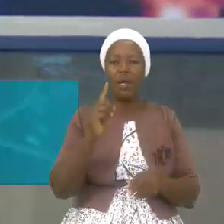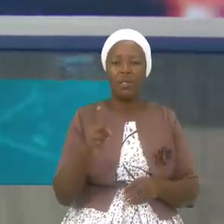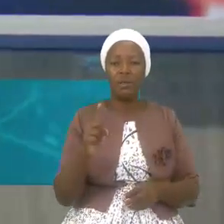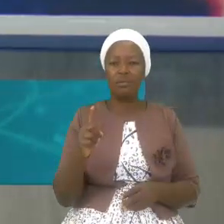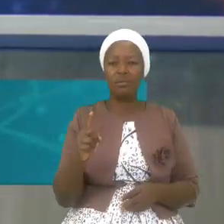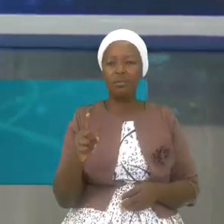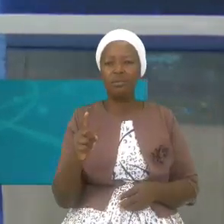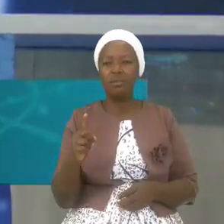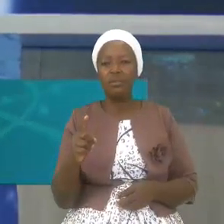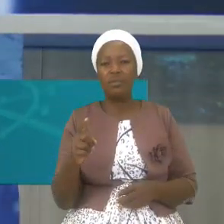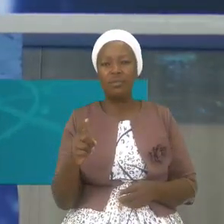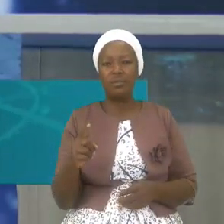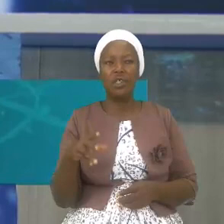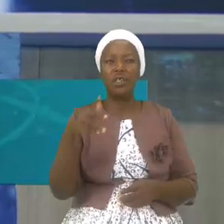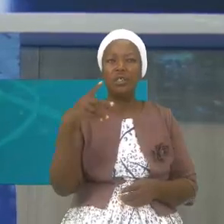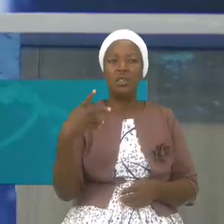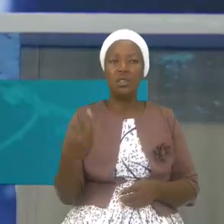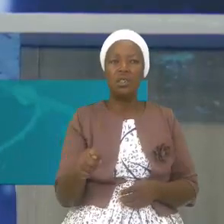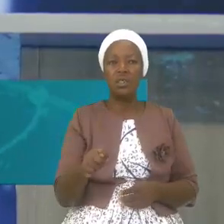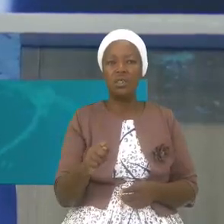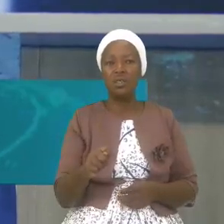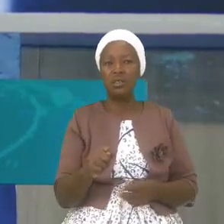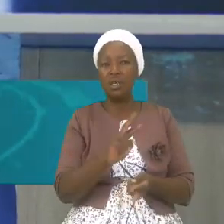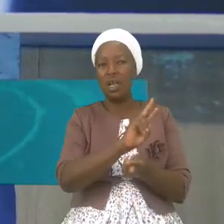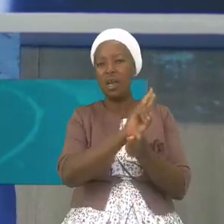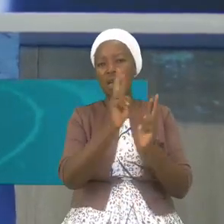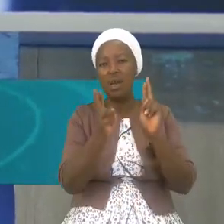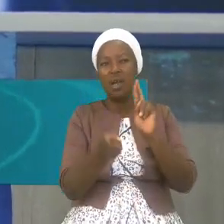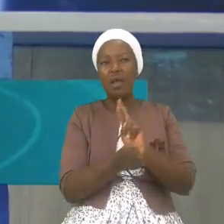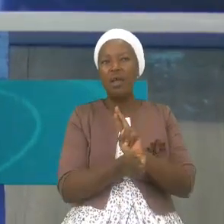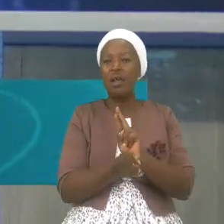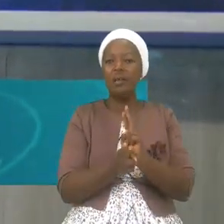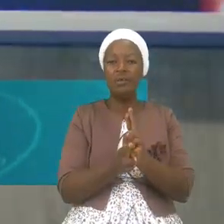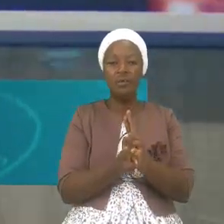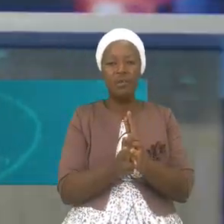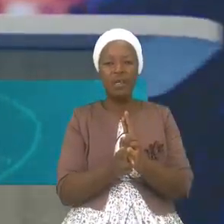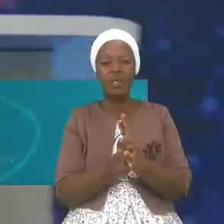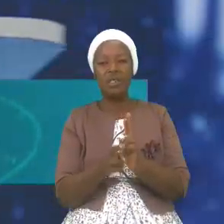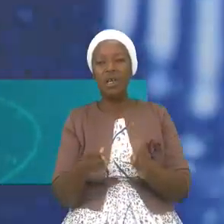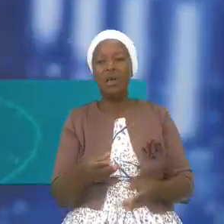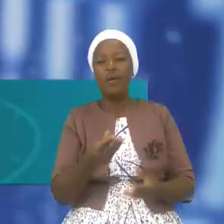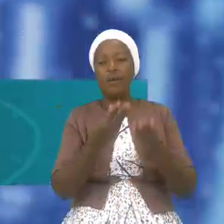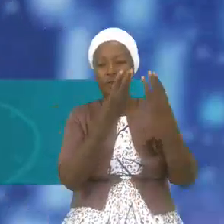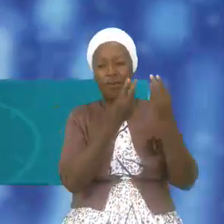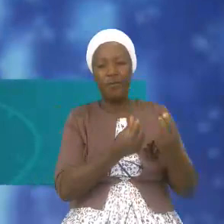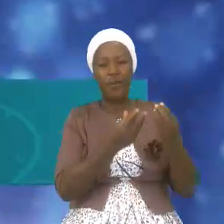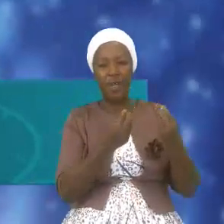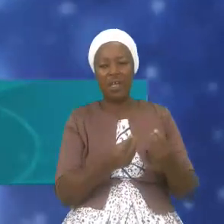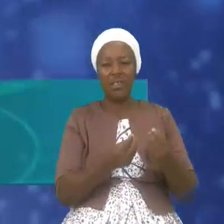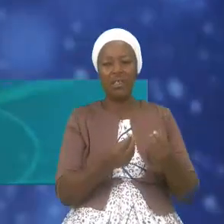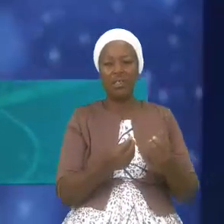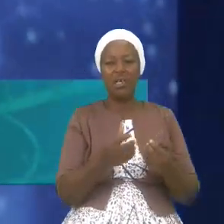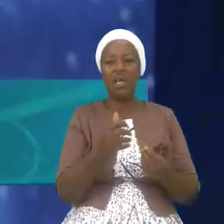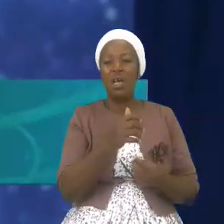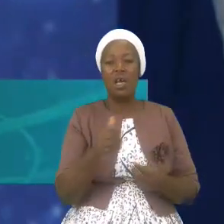feast and awesome, unrestrained profanity. Why are we looking at that? We need to look